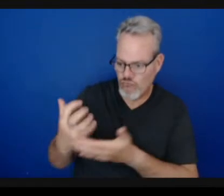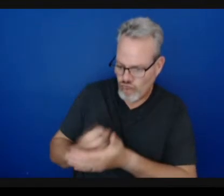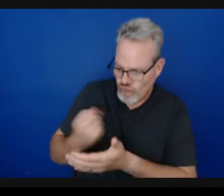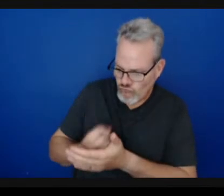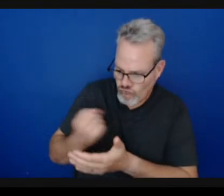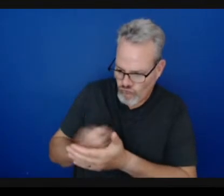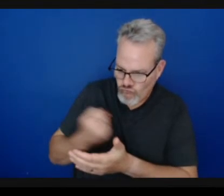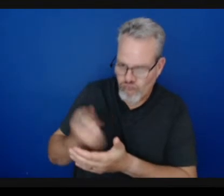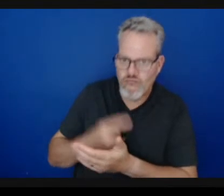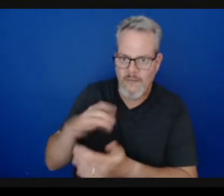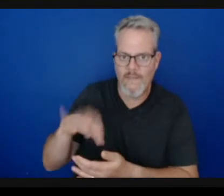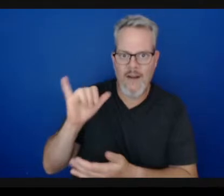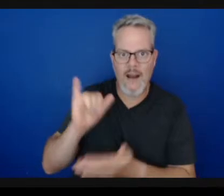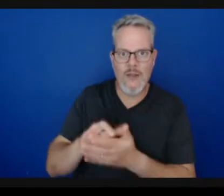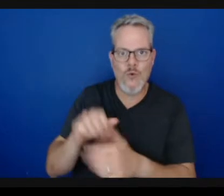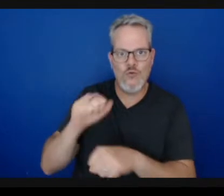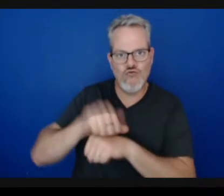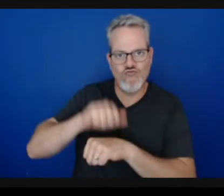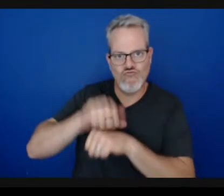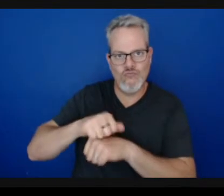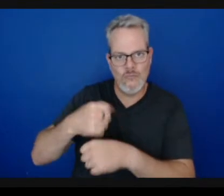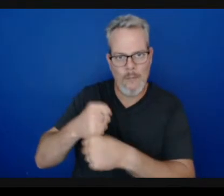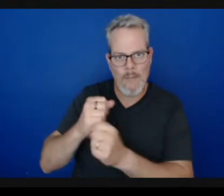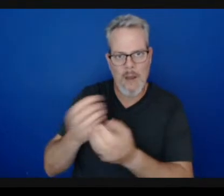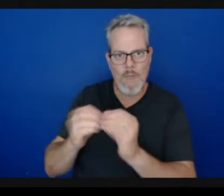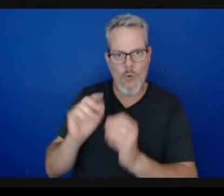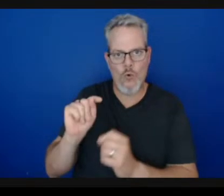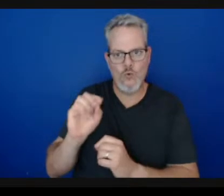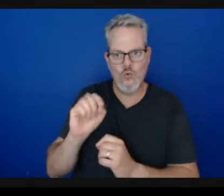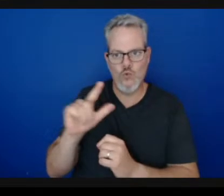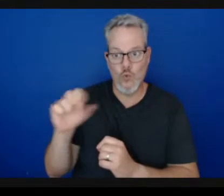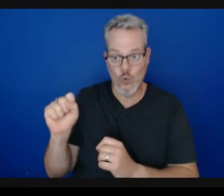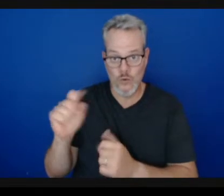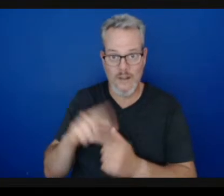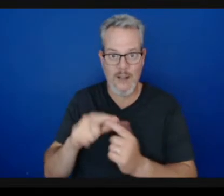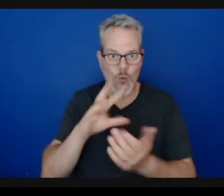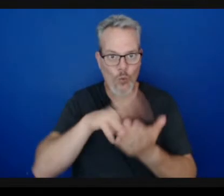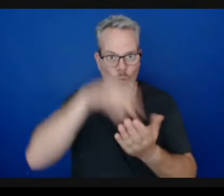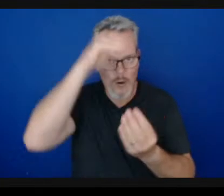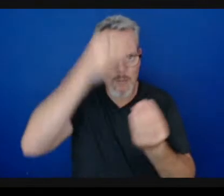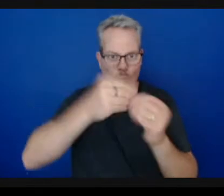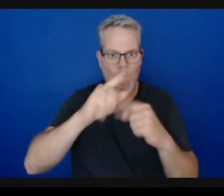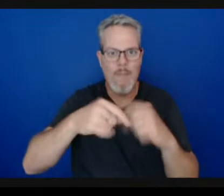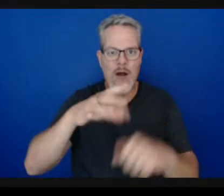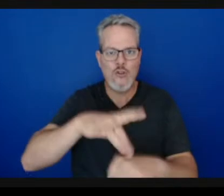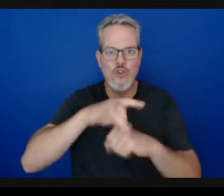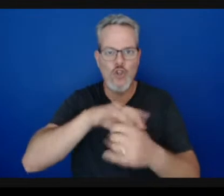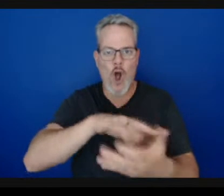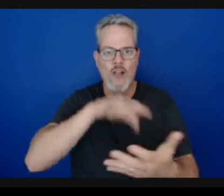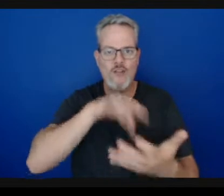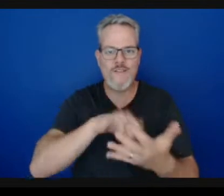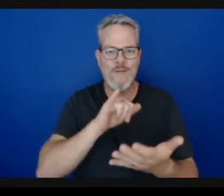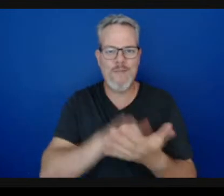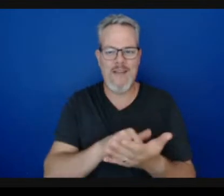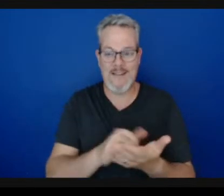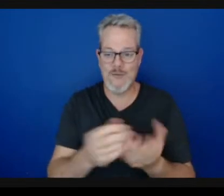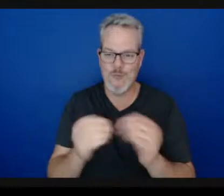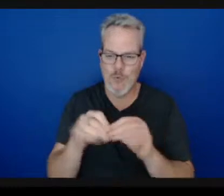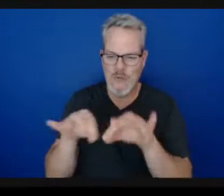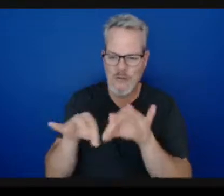for tools. But we also know a little geology because of that. So that's an interesting consequence of having these really descriptive